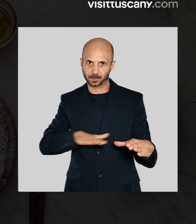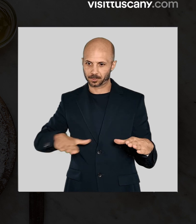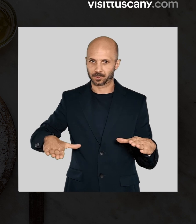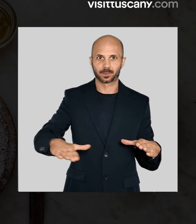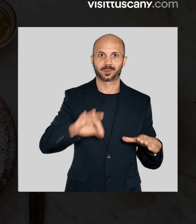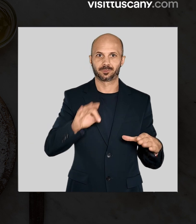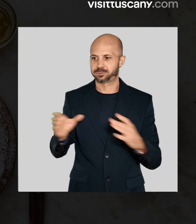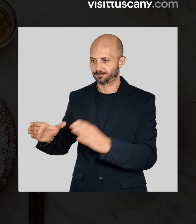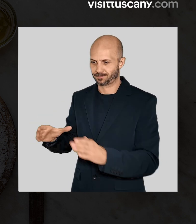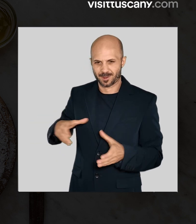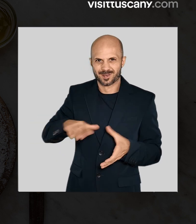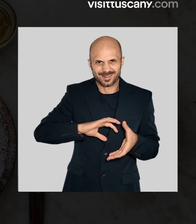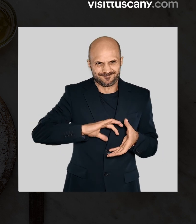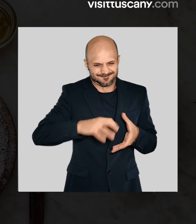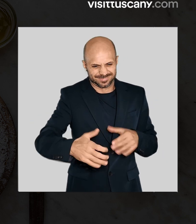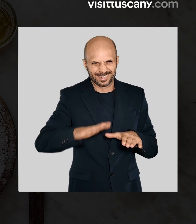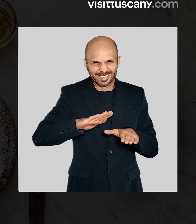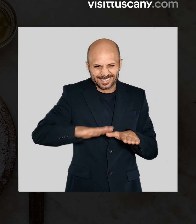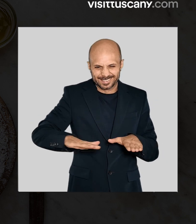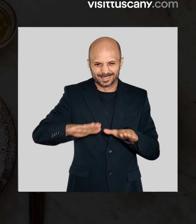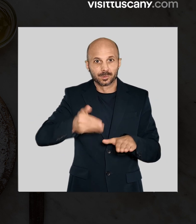dough.